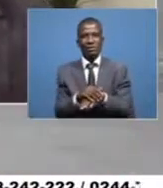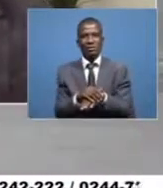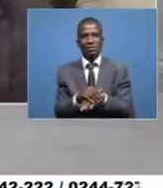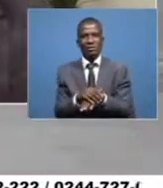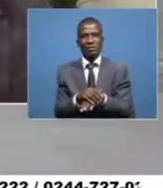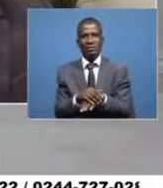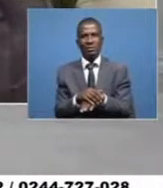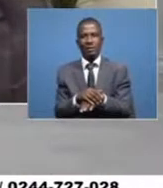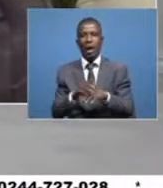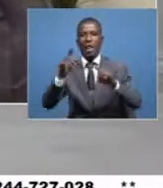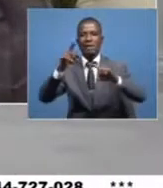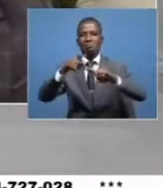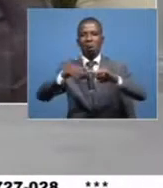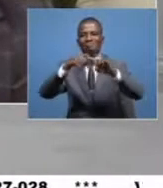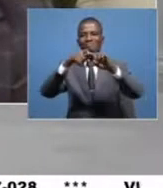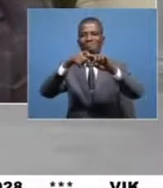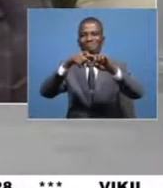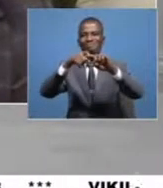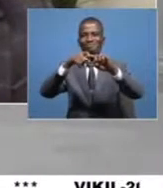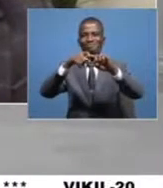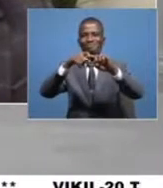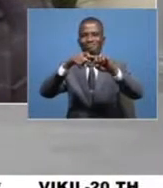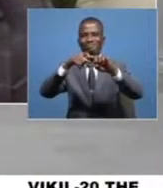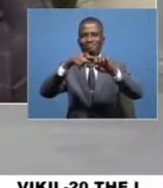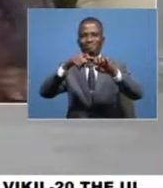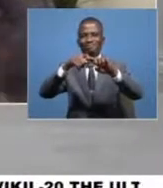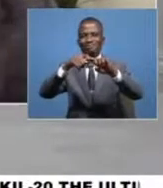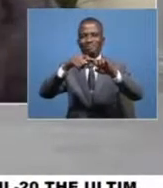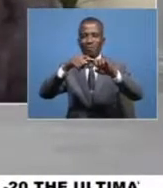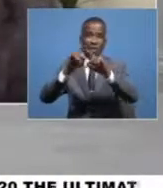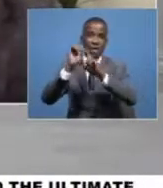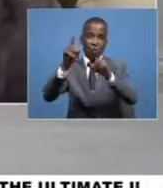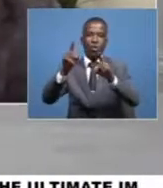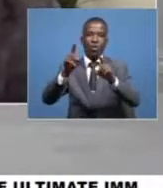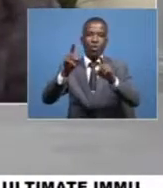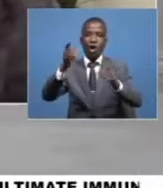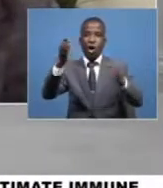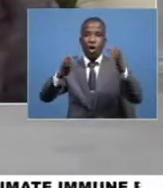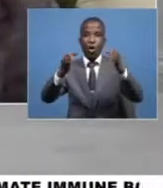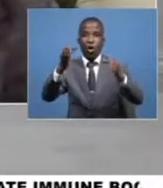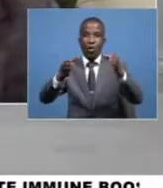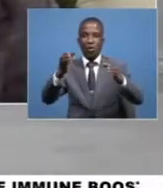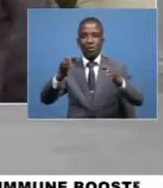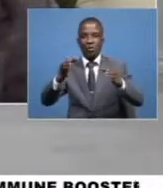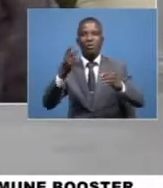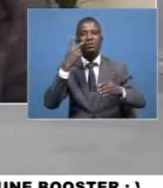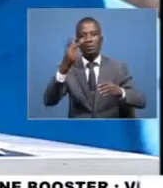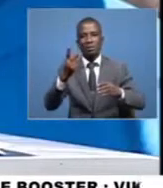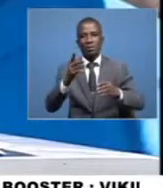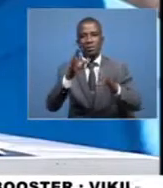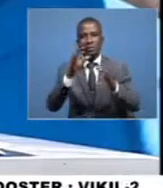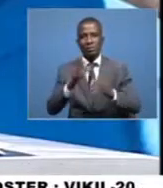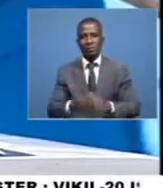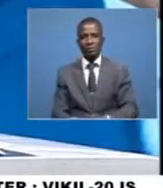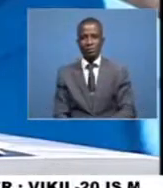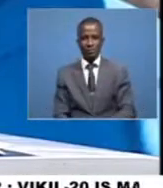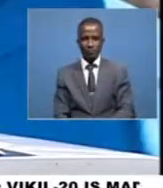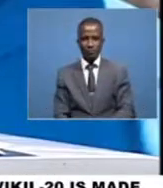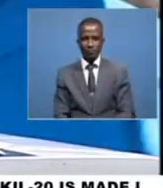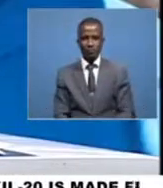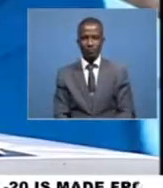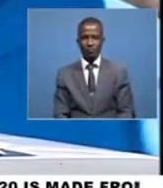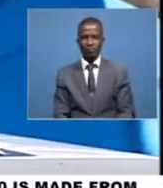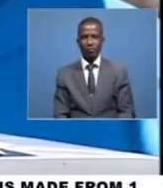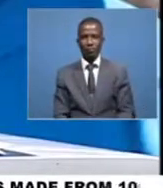let's briefly hold on here. We'll go back to the Supreme Court for the press conferences organized by the two political parties, the NDC and